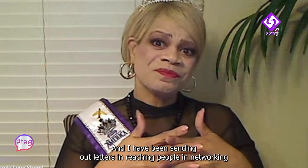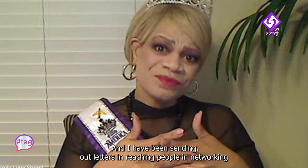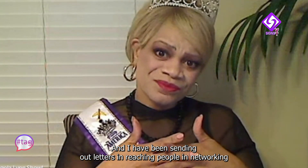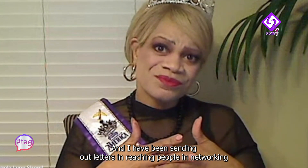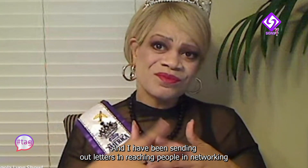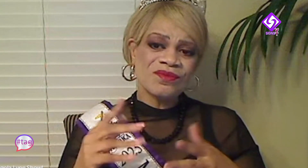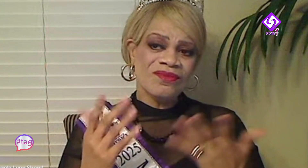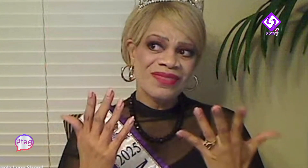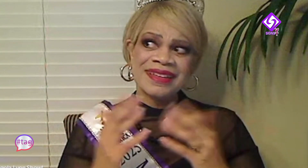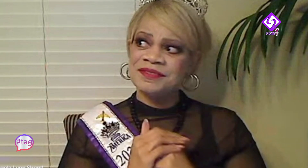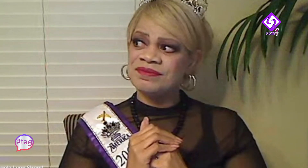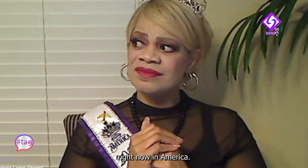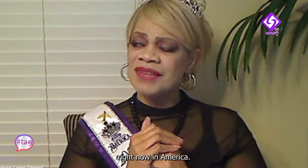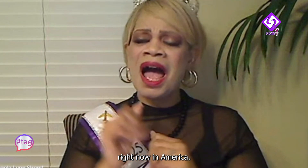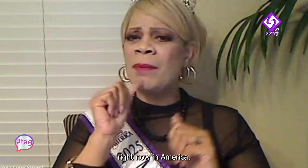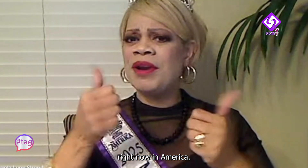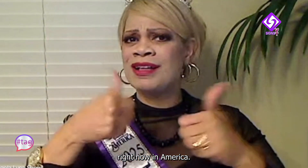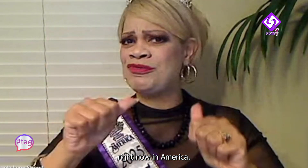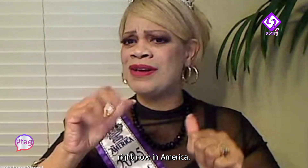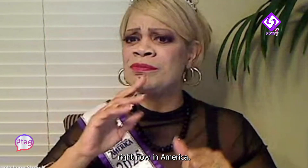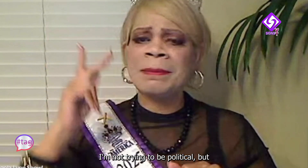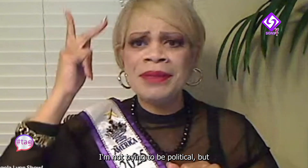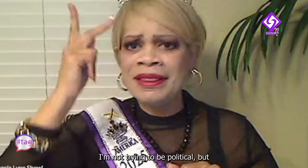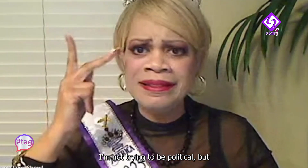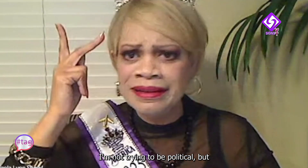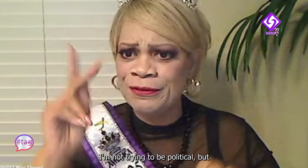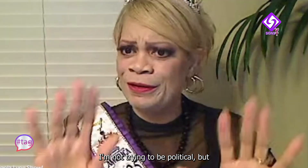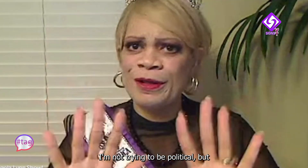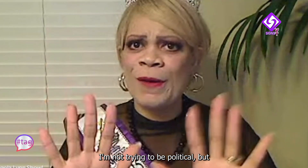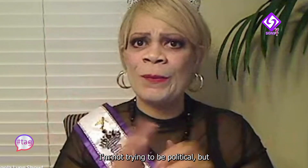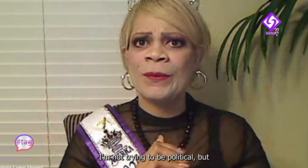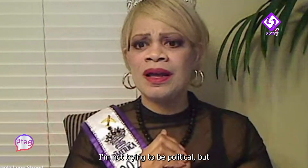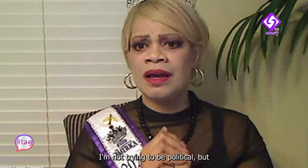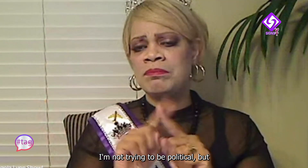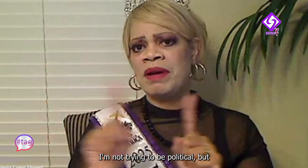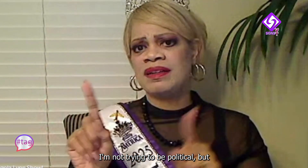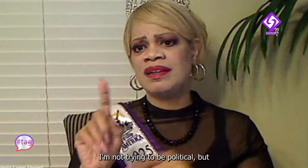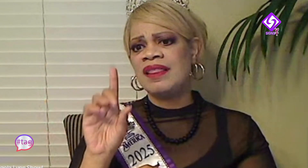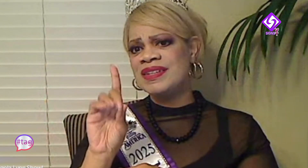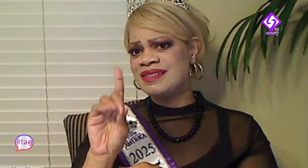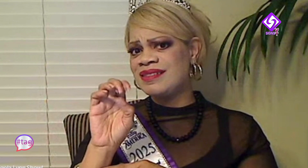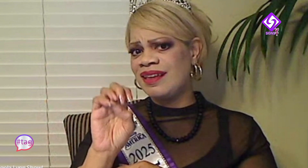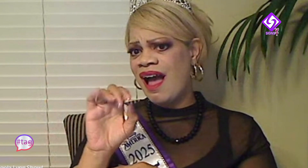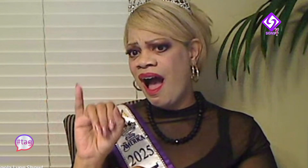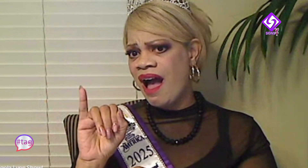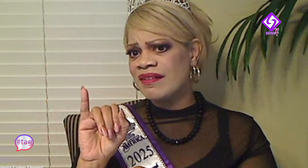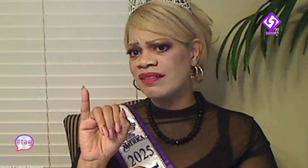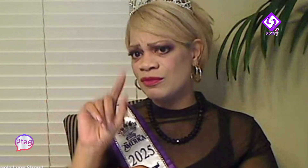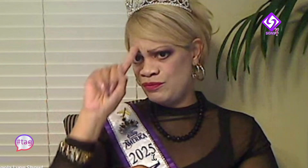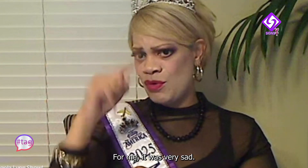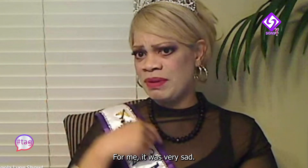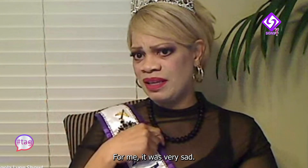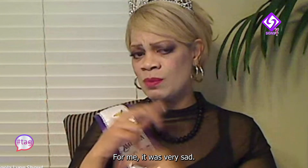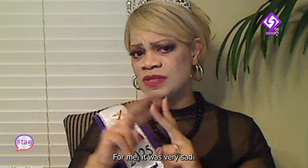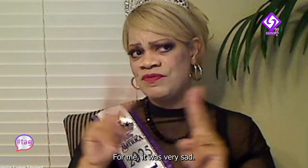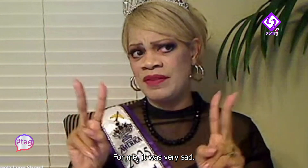in networking. Right now in America, I'm not trying to be political, but